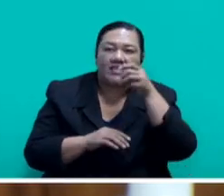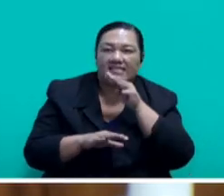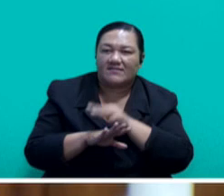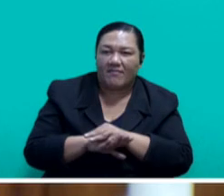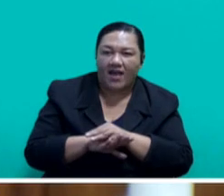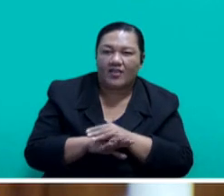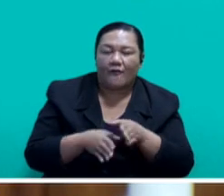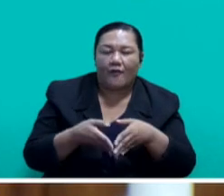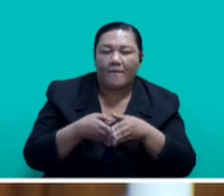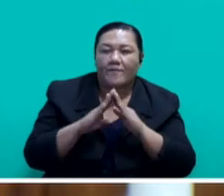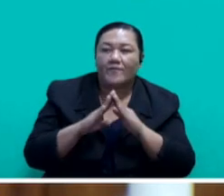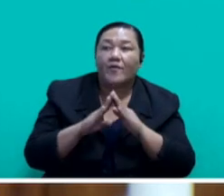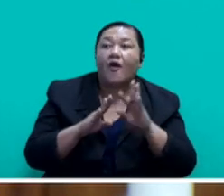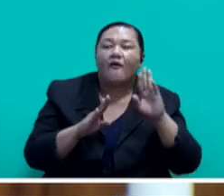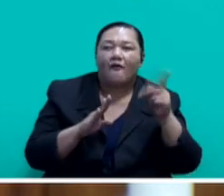The